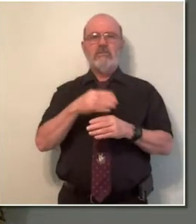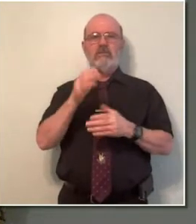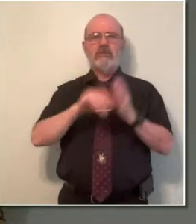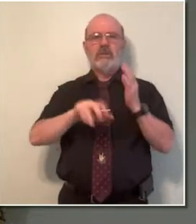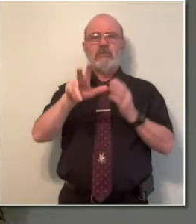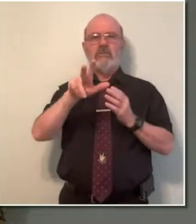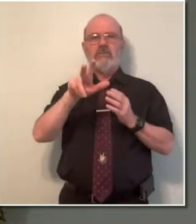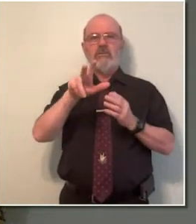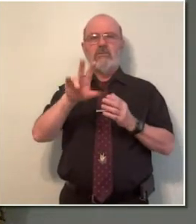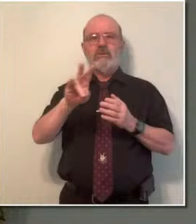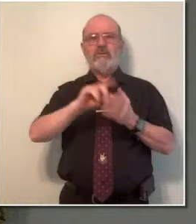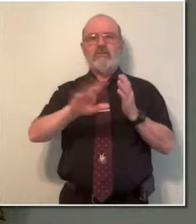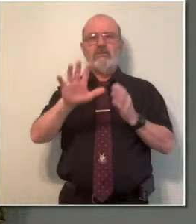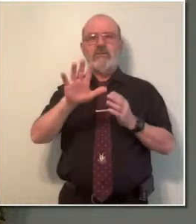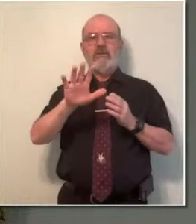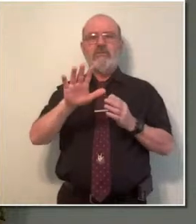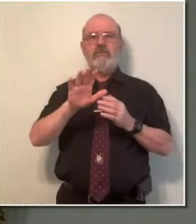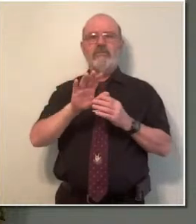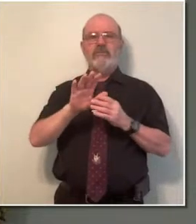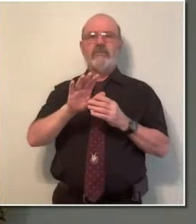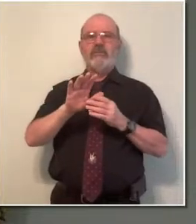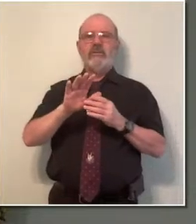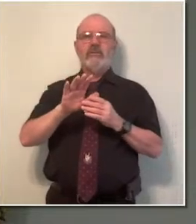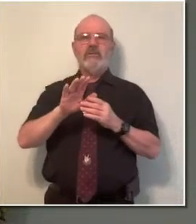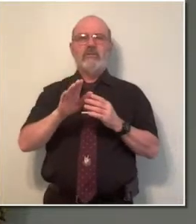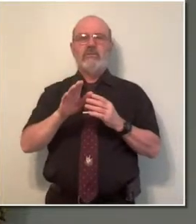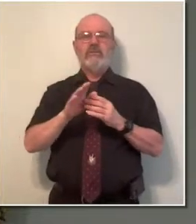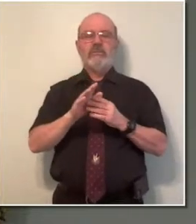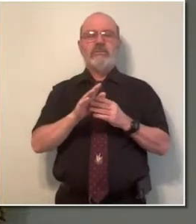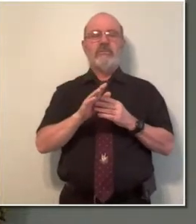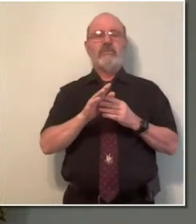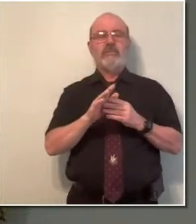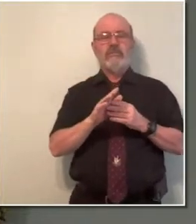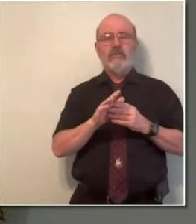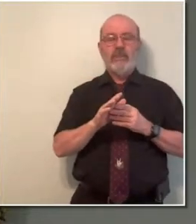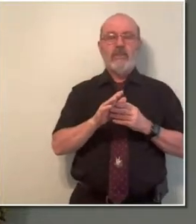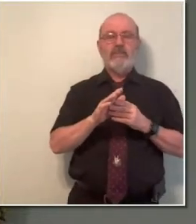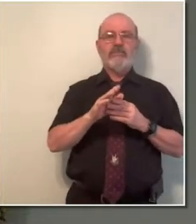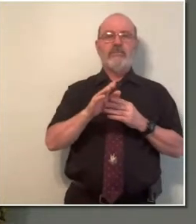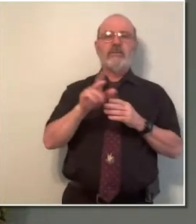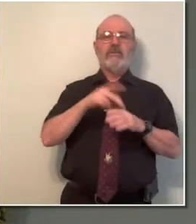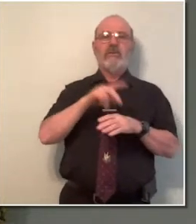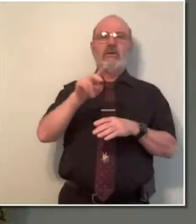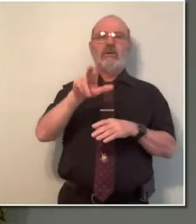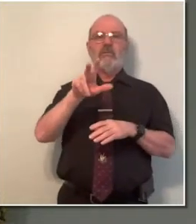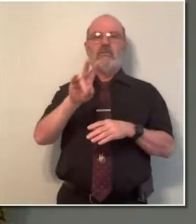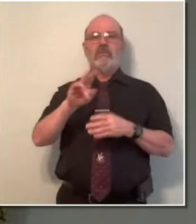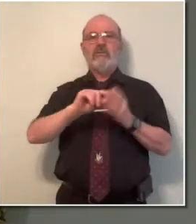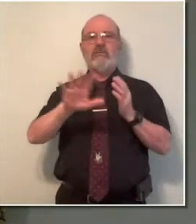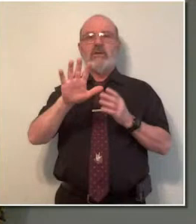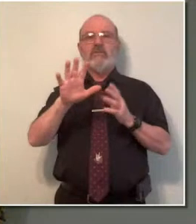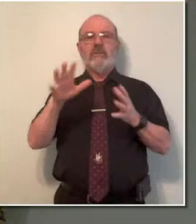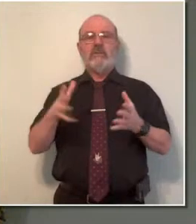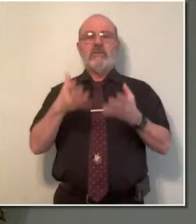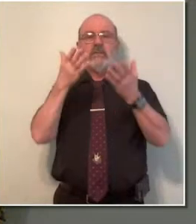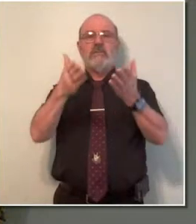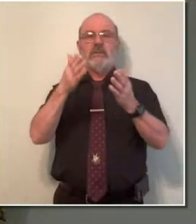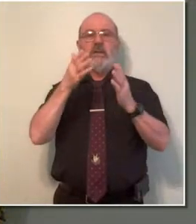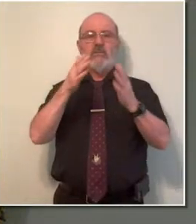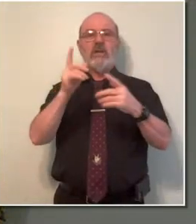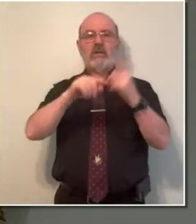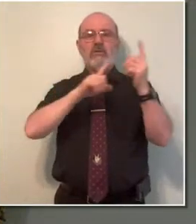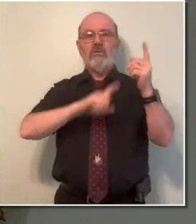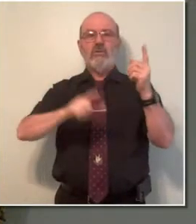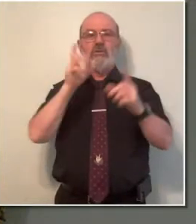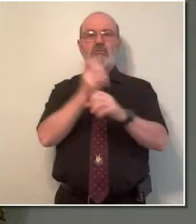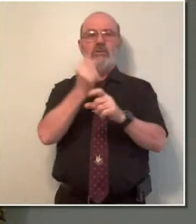verse. Actually, I'll close with Ecclesiastes 12:3, but let me, this passage. Psalms 37, verse 5, commit thy way unto the Lord. Trust also in